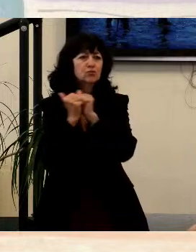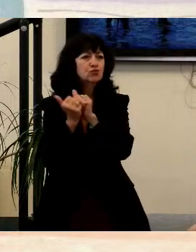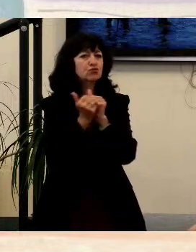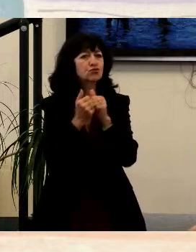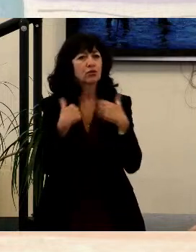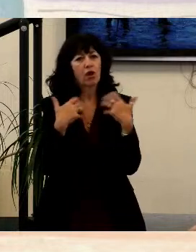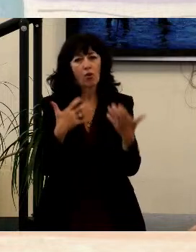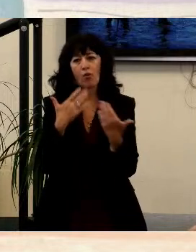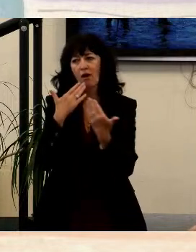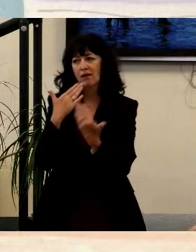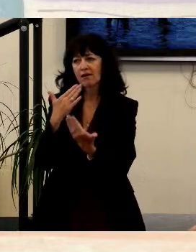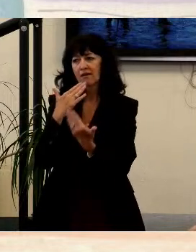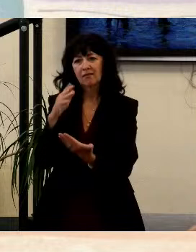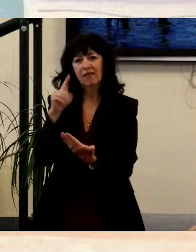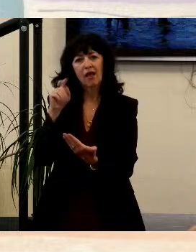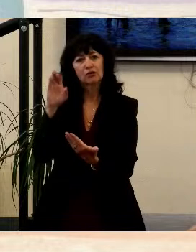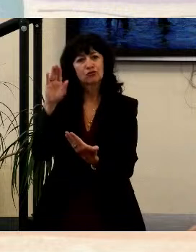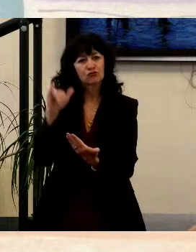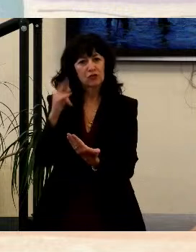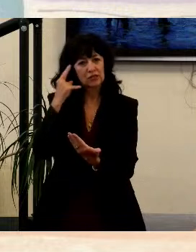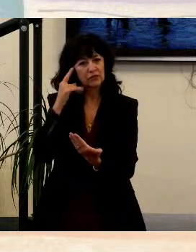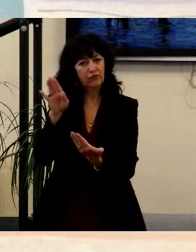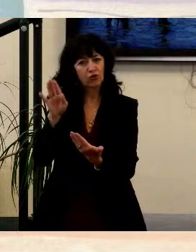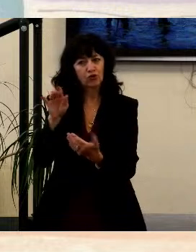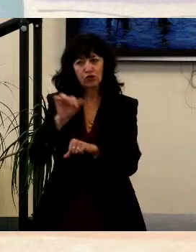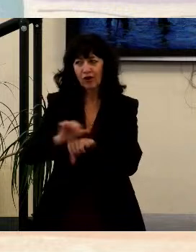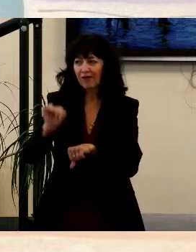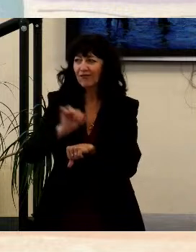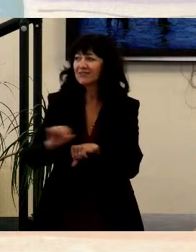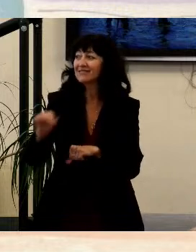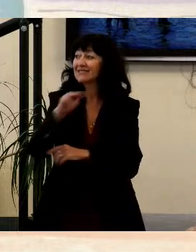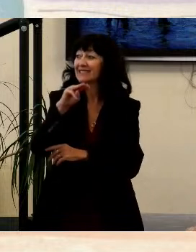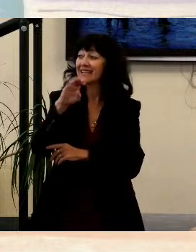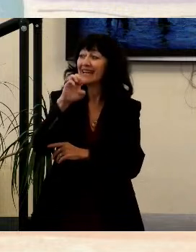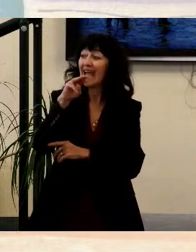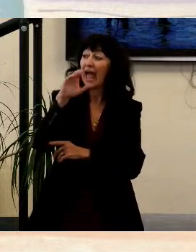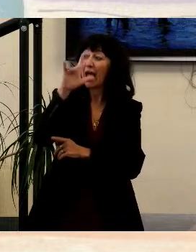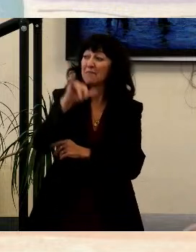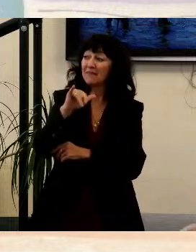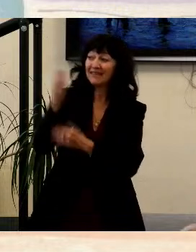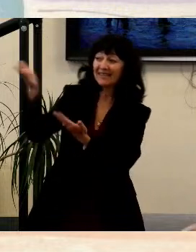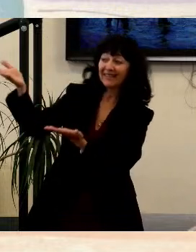book on Emily. Where's Emily, who did the illustrations?